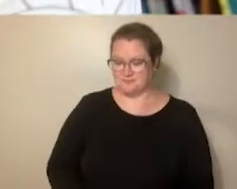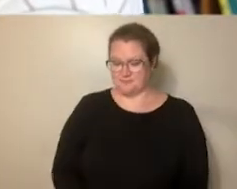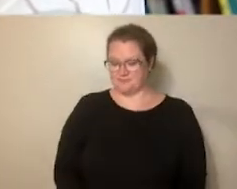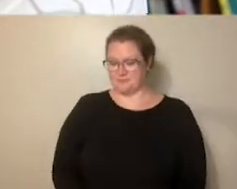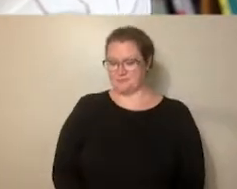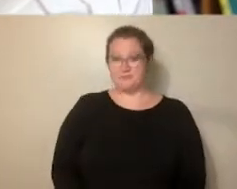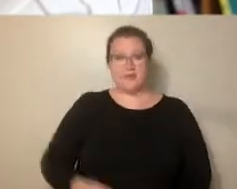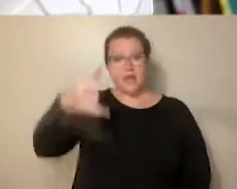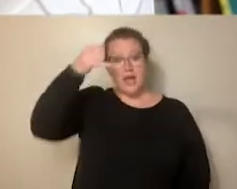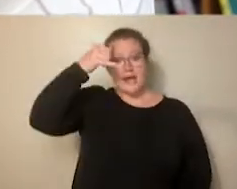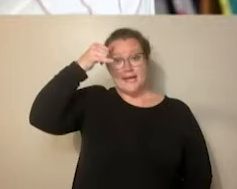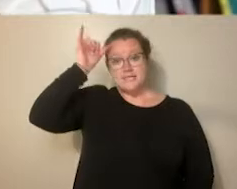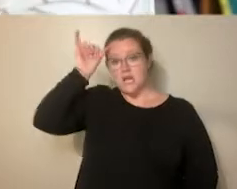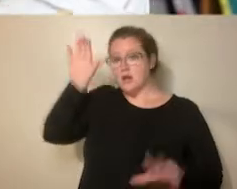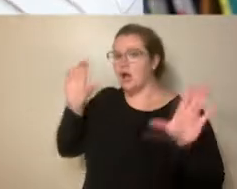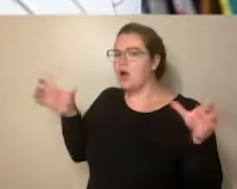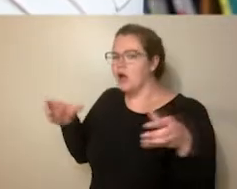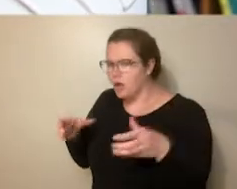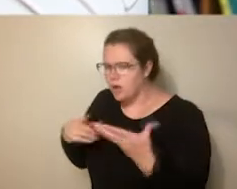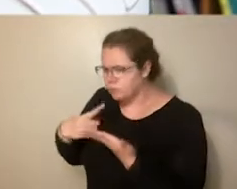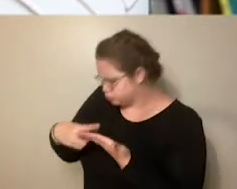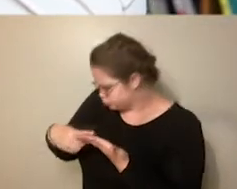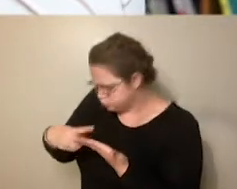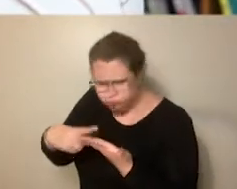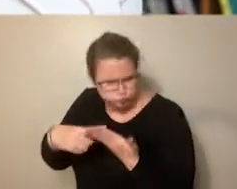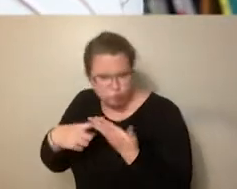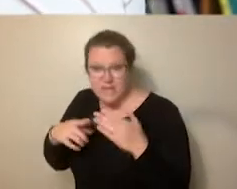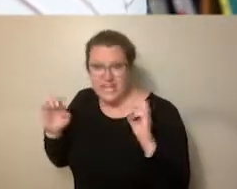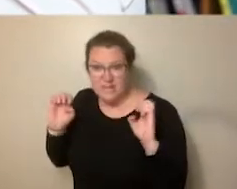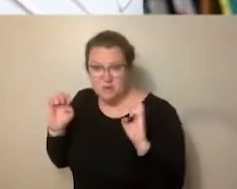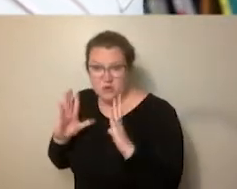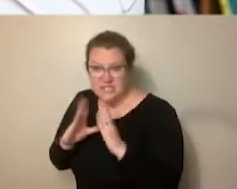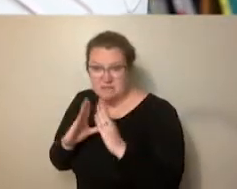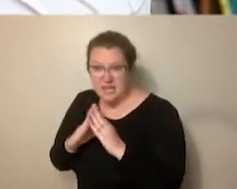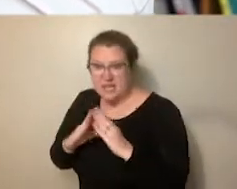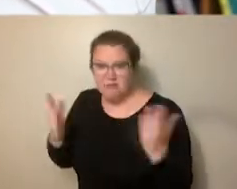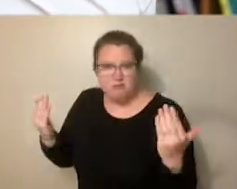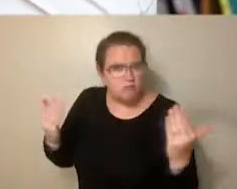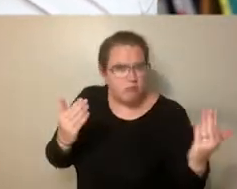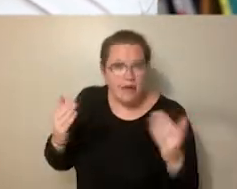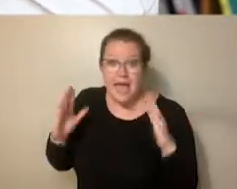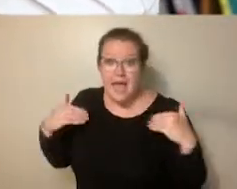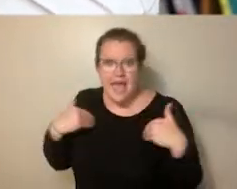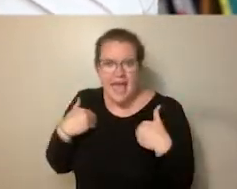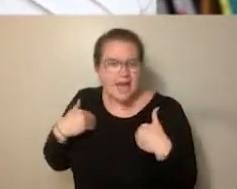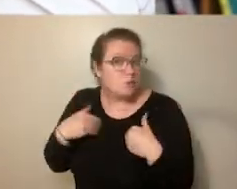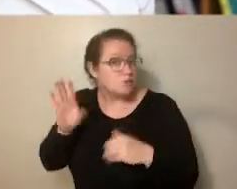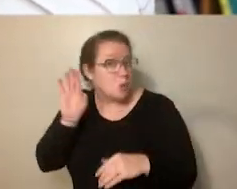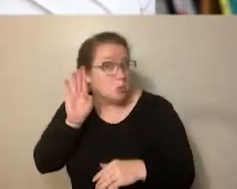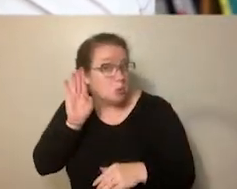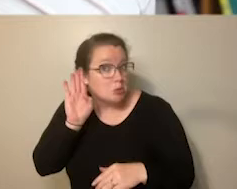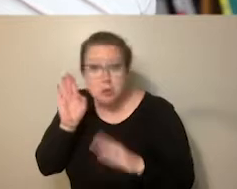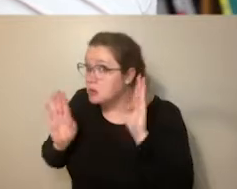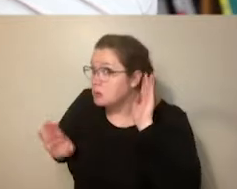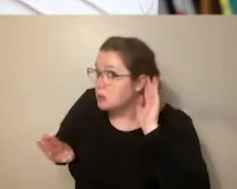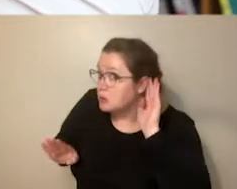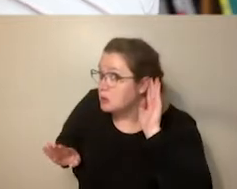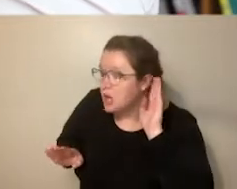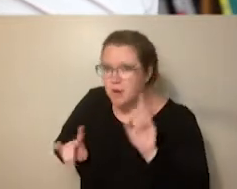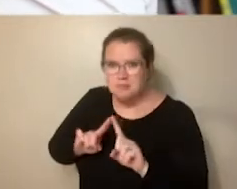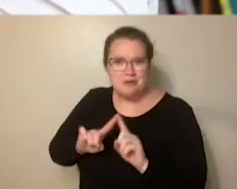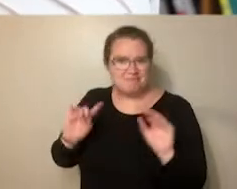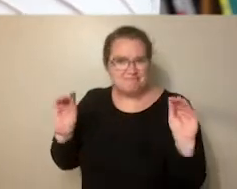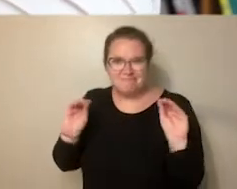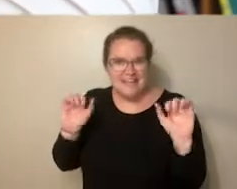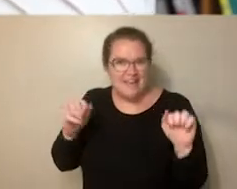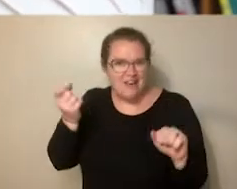The cows held an emergency meeting. All the animals gathered around the barn to snoop, but none of them could